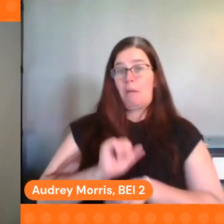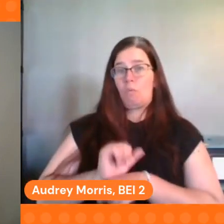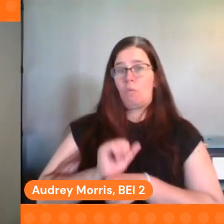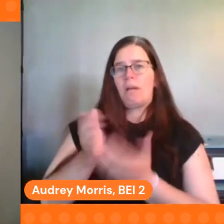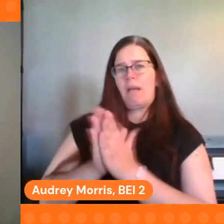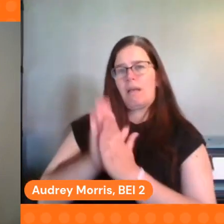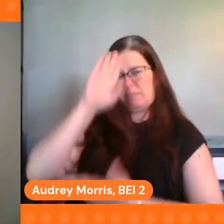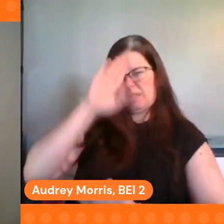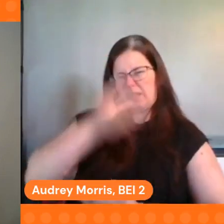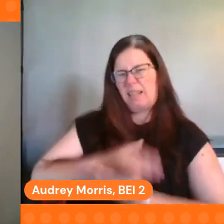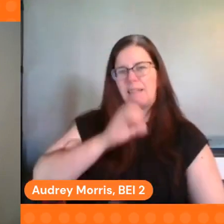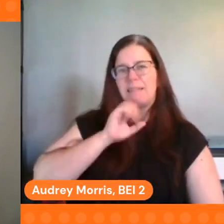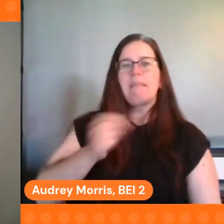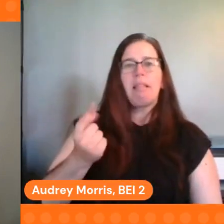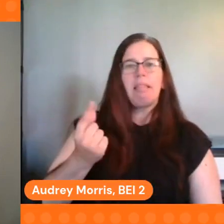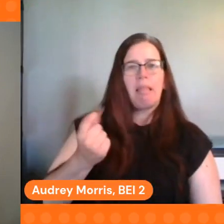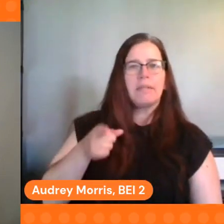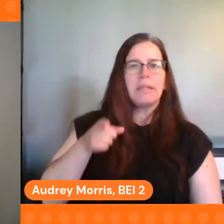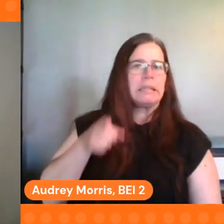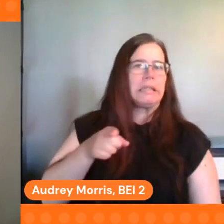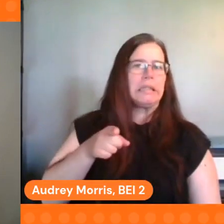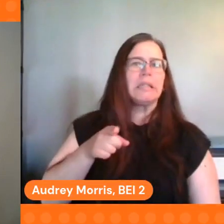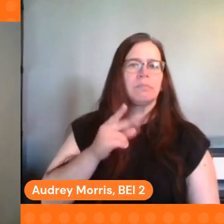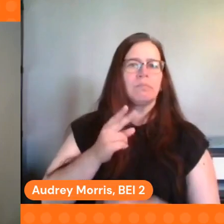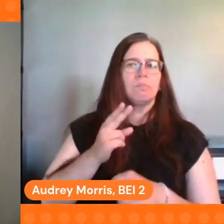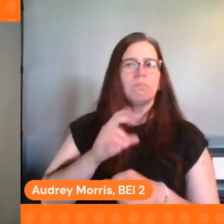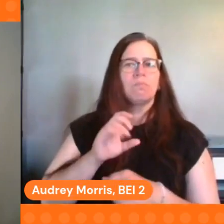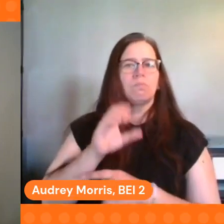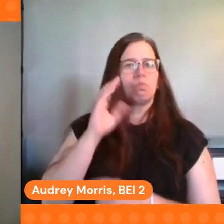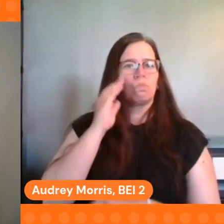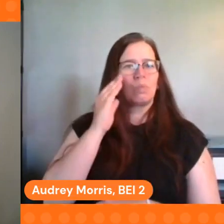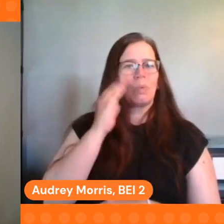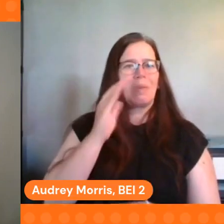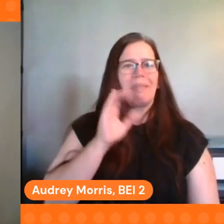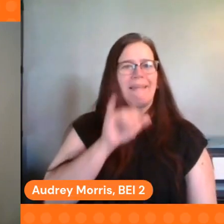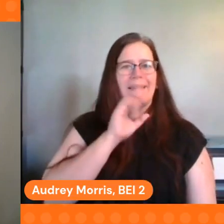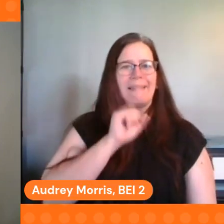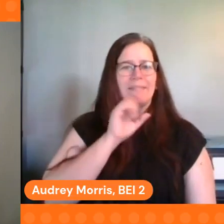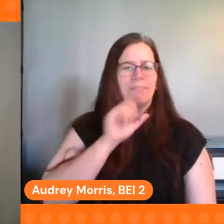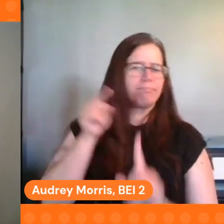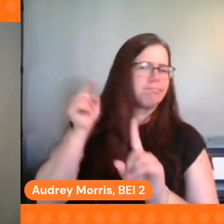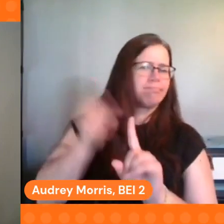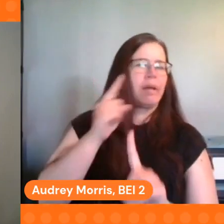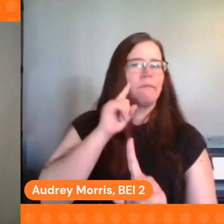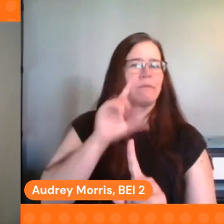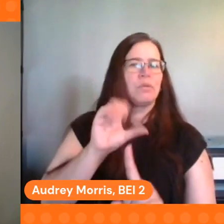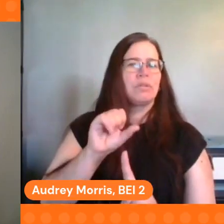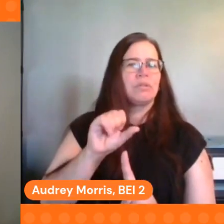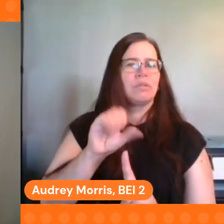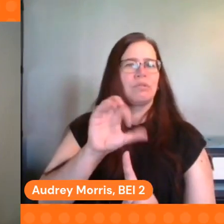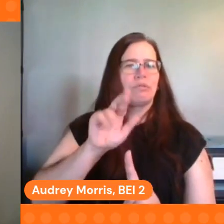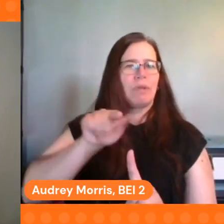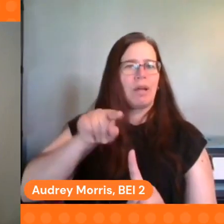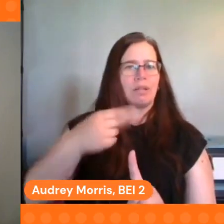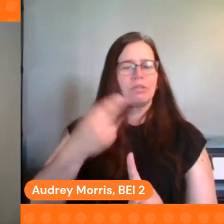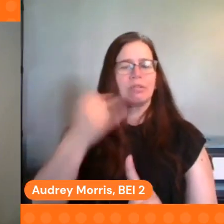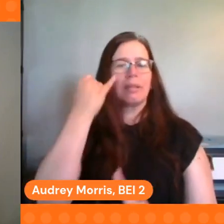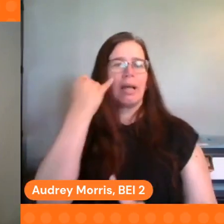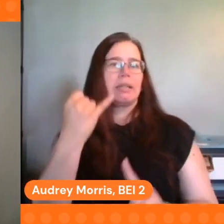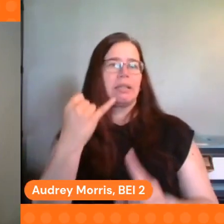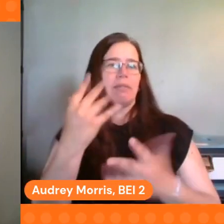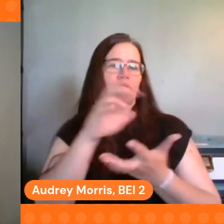so he's like a core Scratch user too, and we're struggling with the idea of like remixing a project